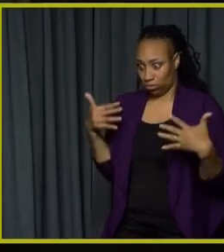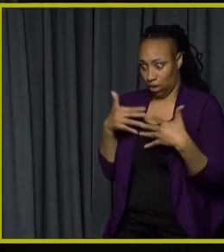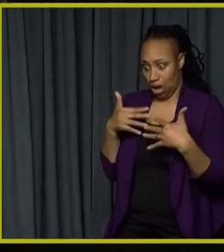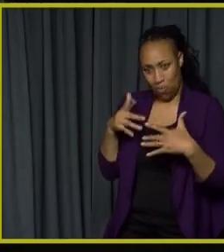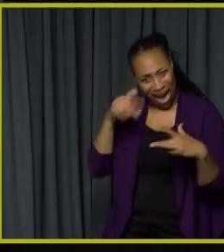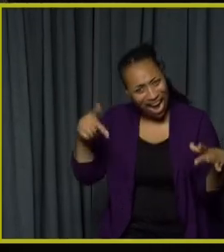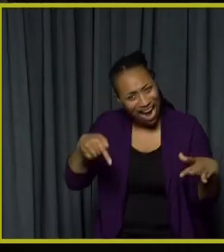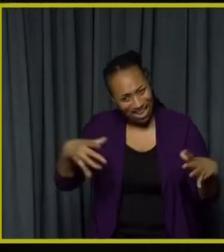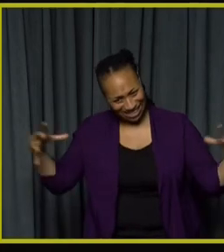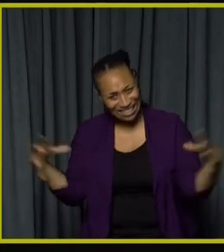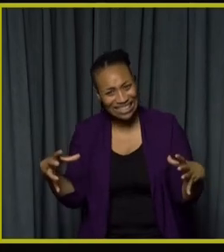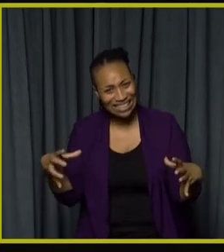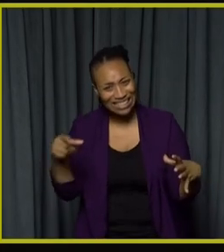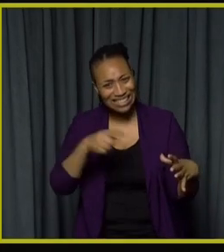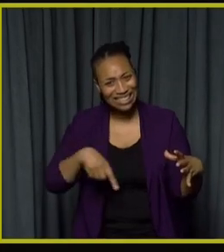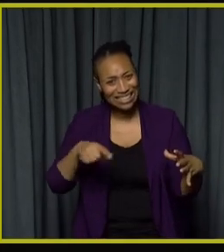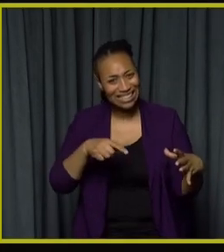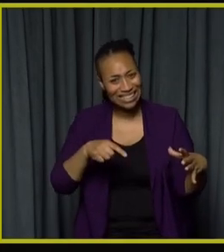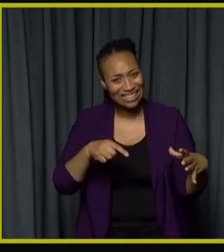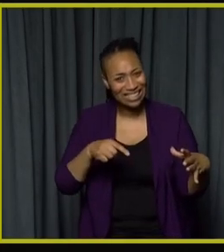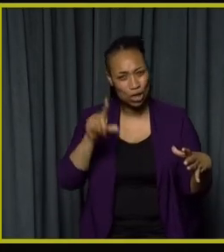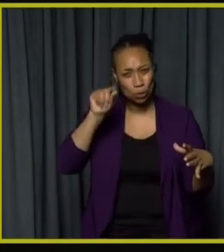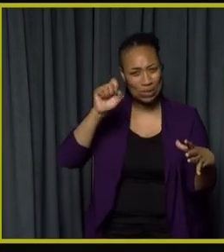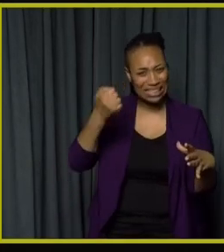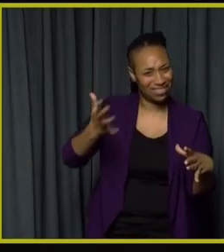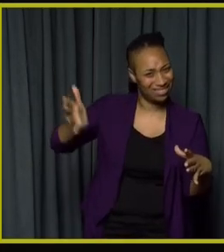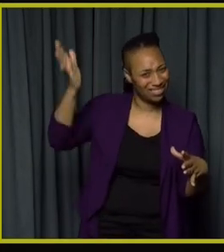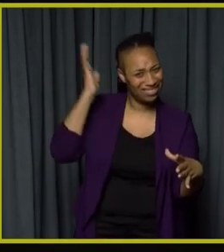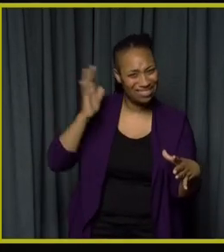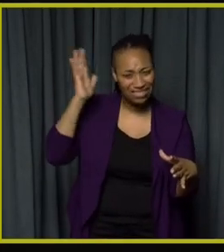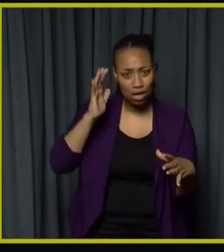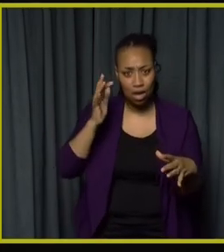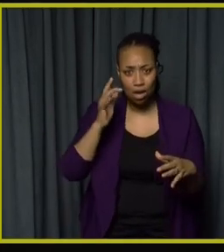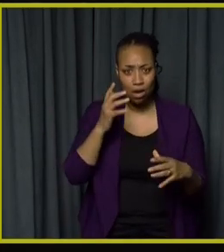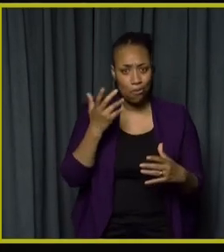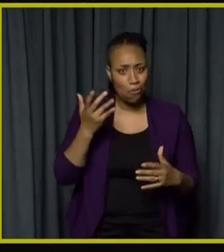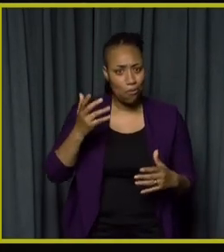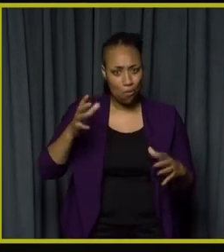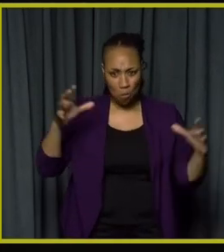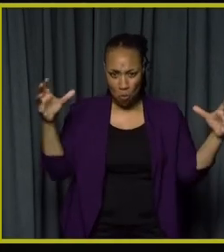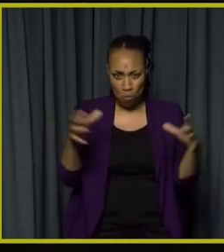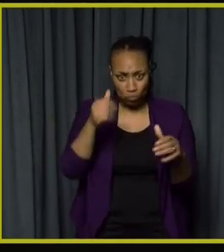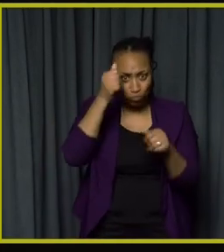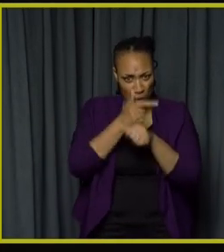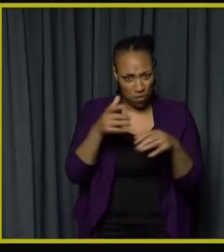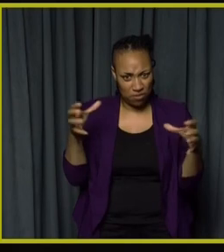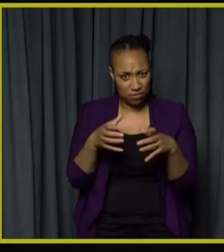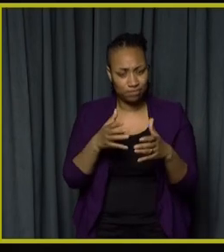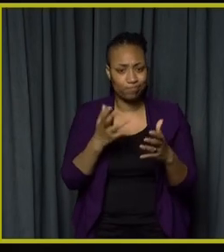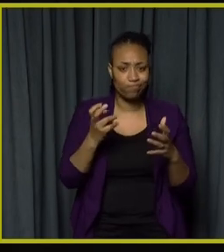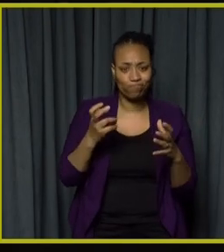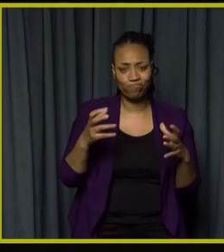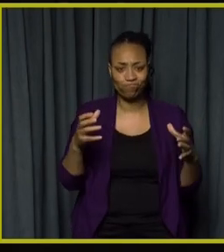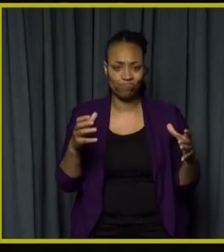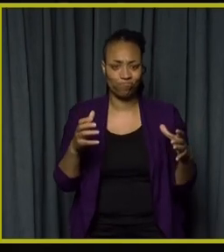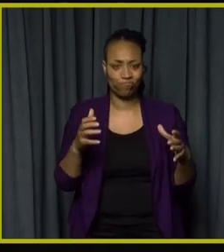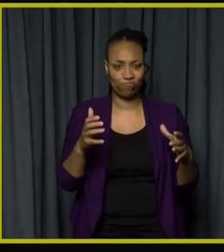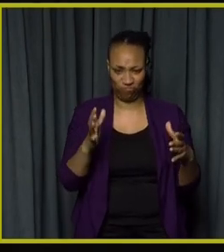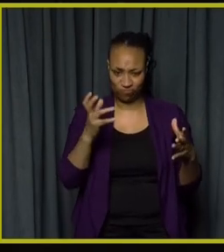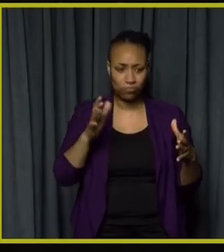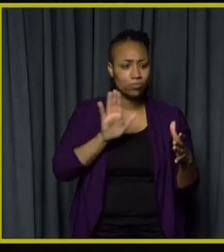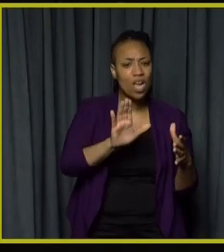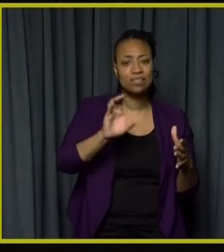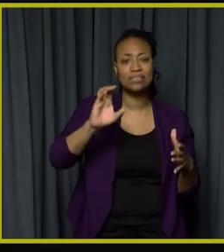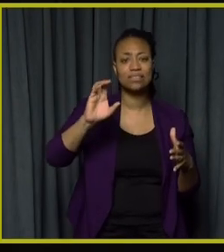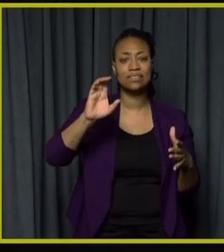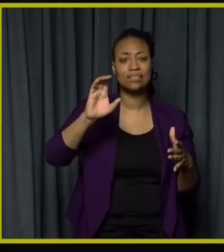against the powerful Pullman Company, and the Brotherhood of Sleeping Porters, Car Porters, became the backbone of the civil rights in America for